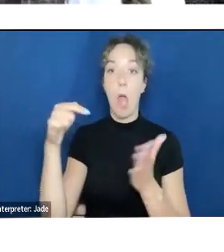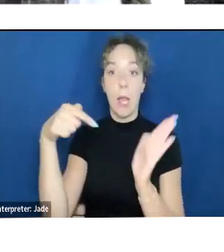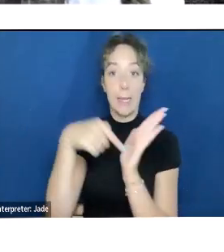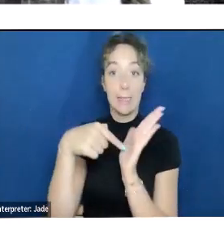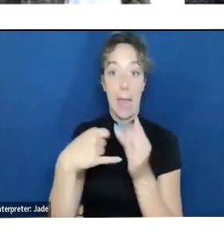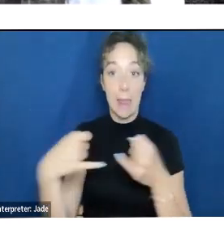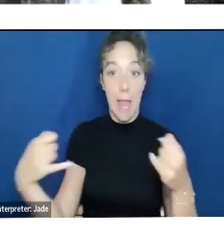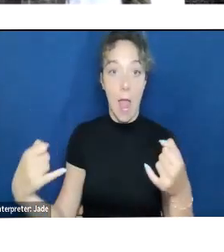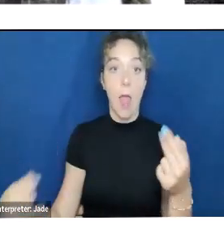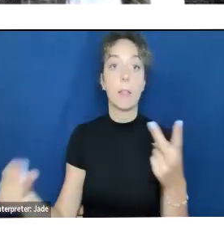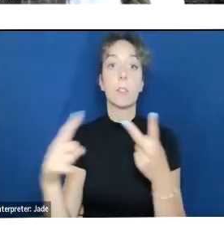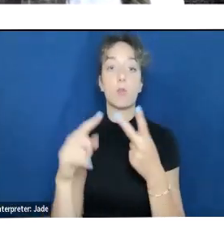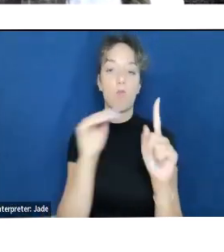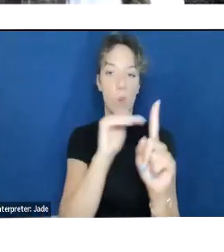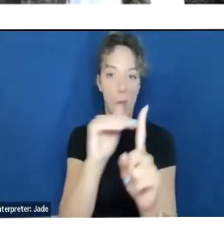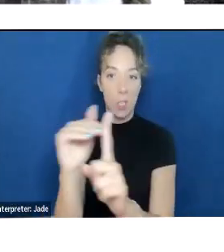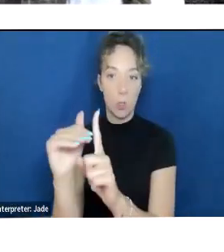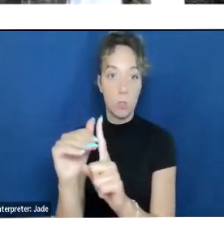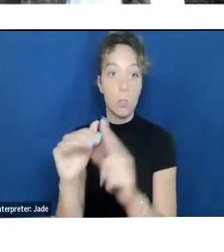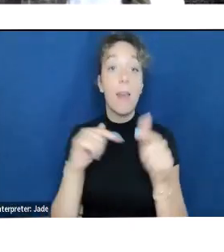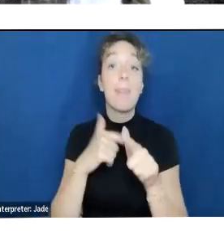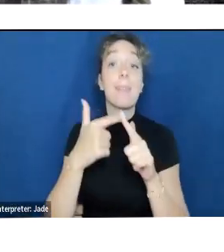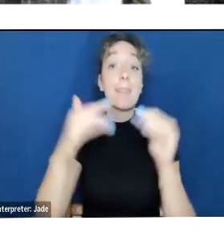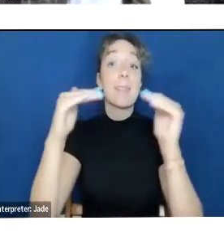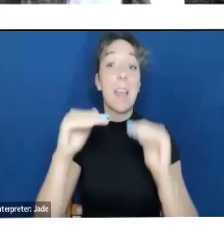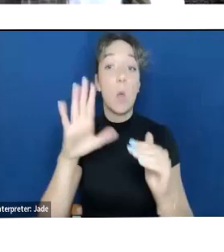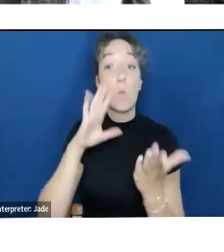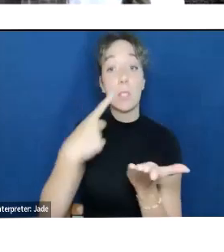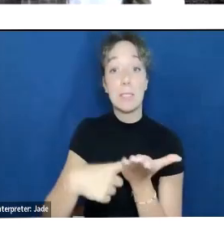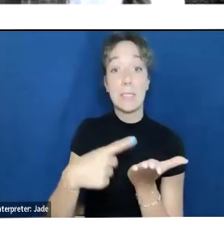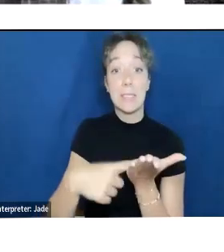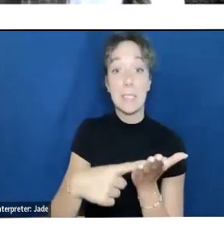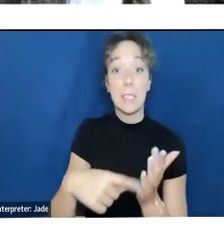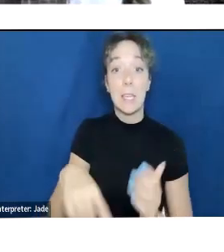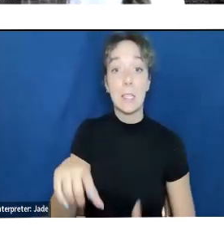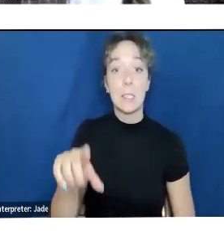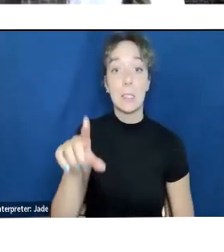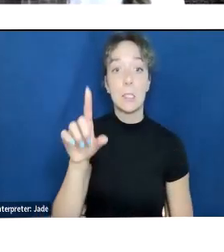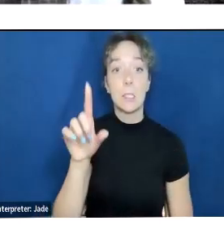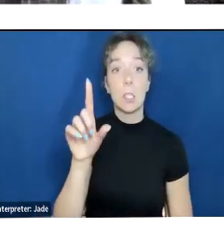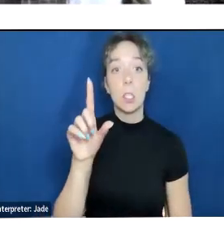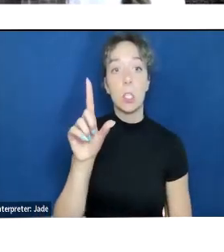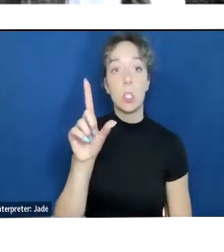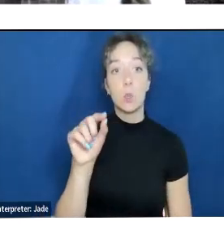Then we will go over 25-26 EOY Submission Changes.